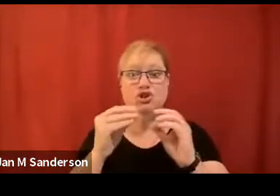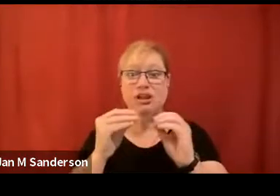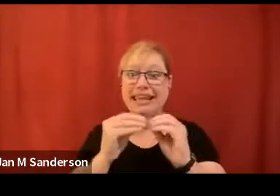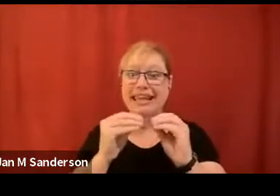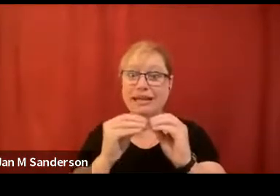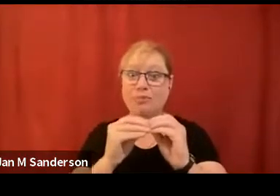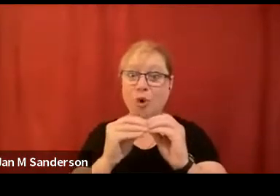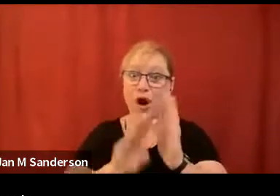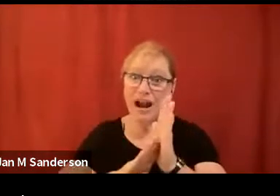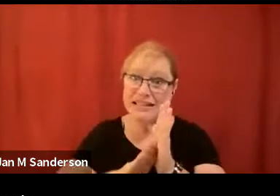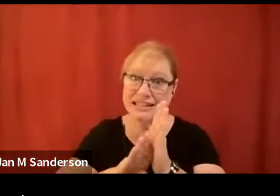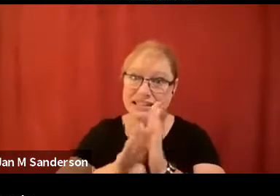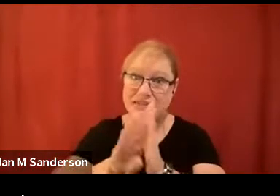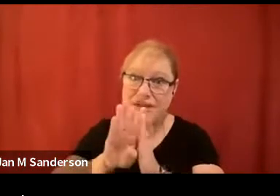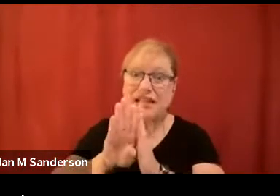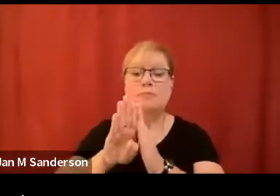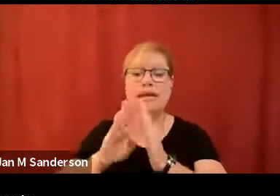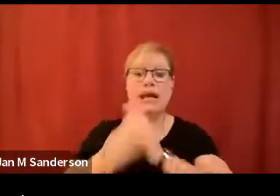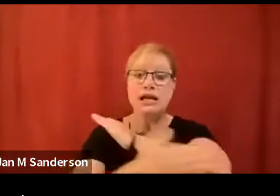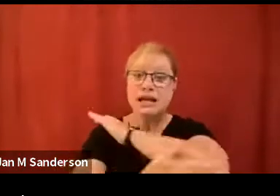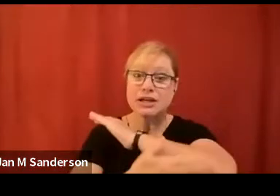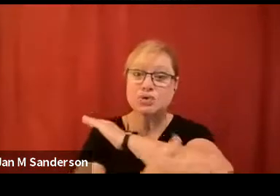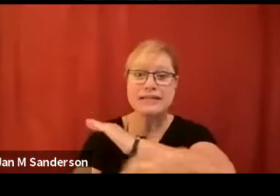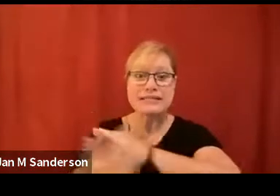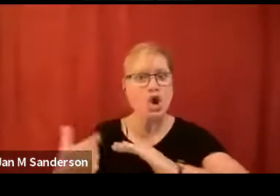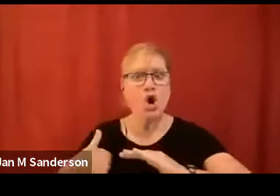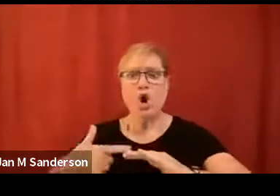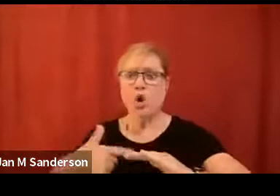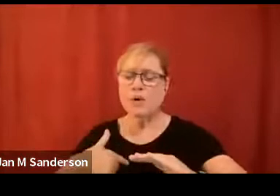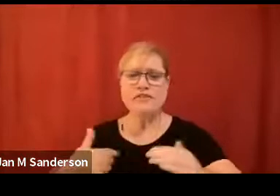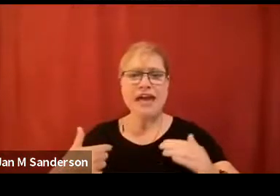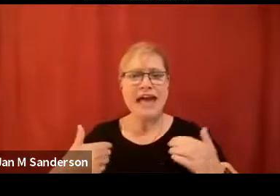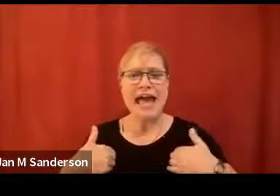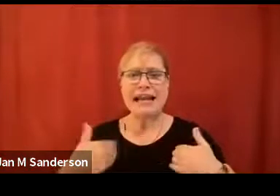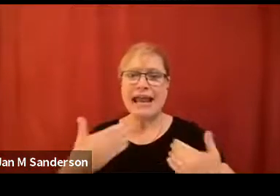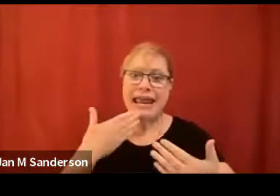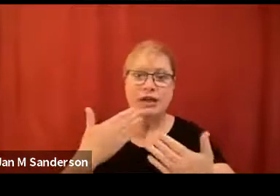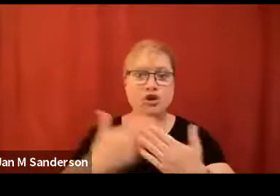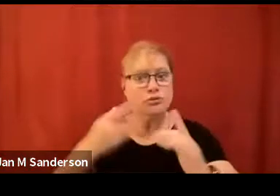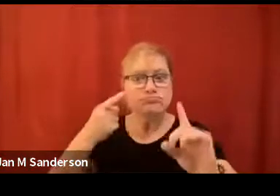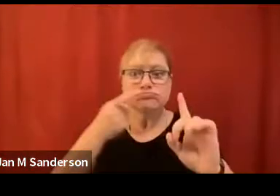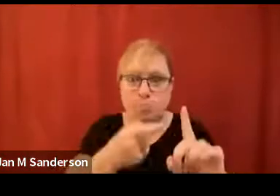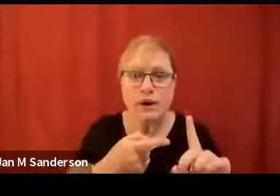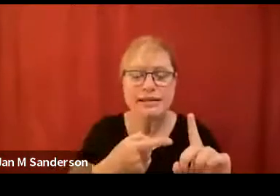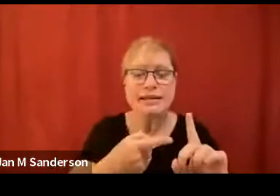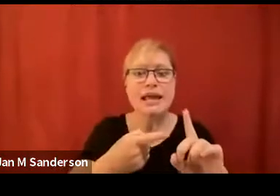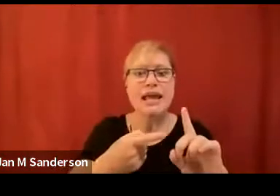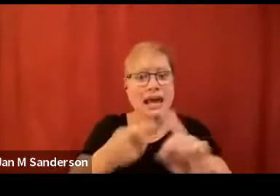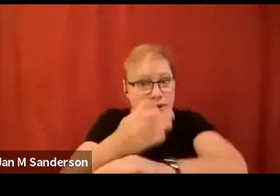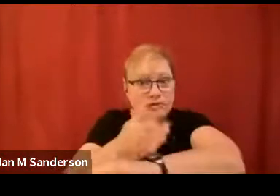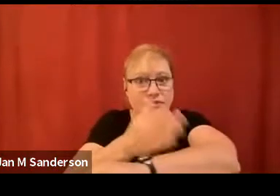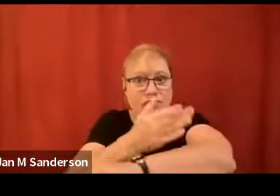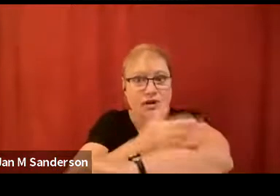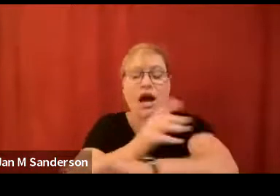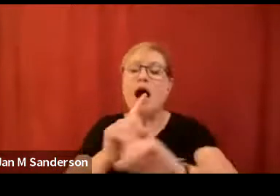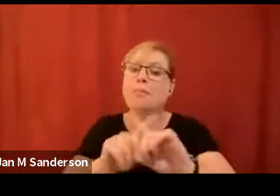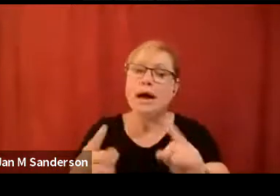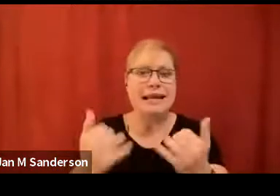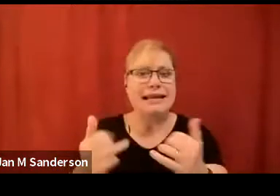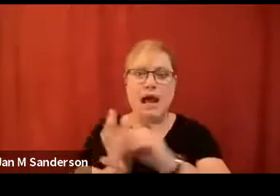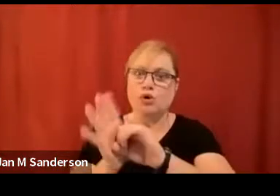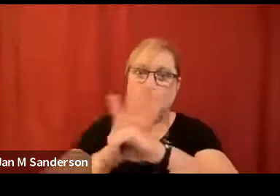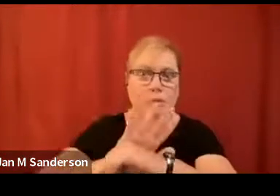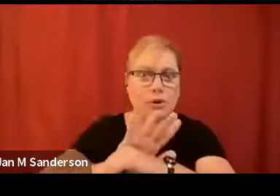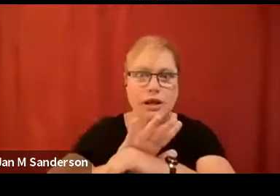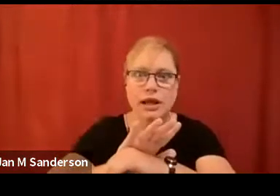And we've made a really good case and we've seen good strides, but I think that when it comes down to a global pandemic and you're back in a